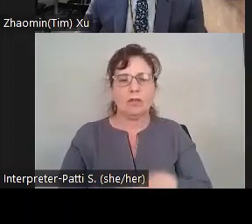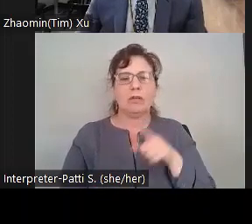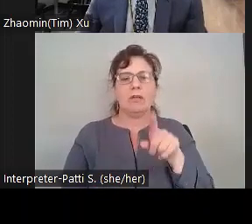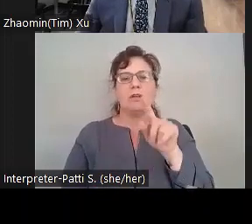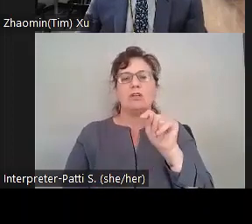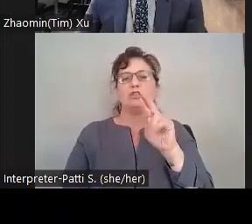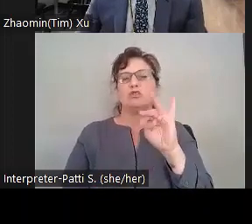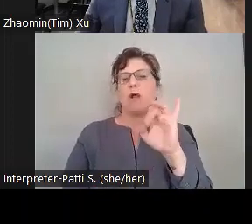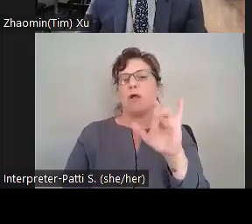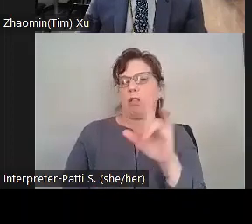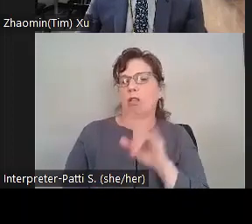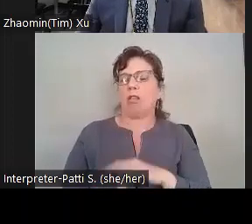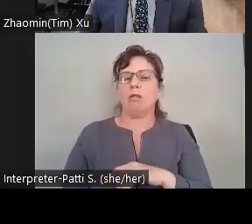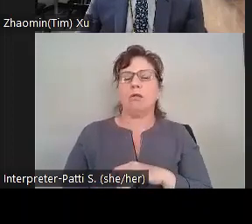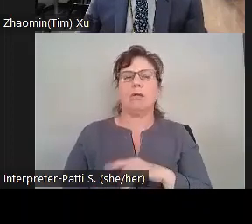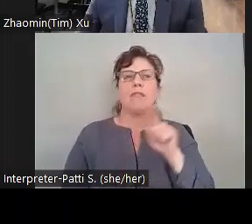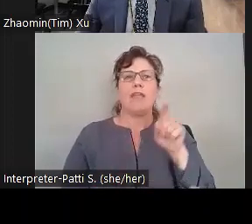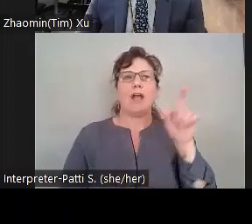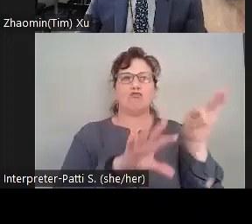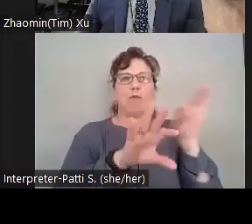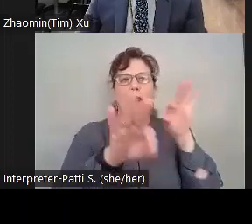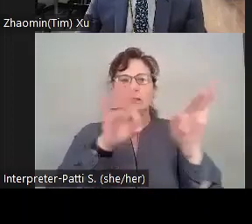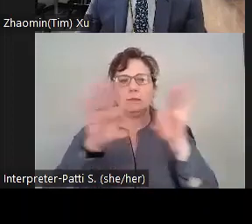trial that randomized